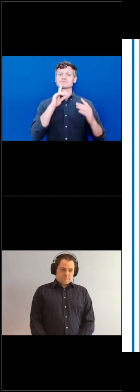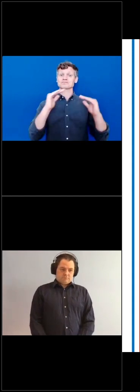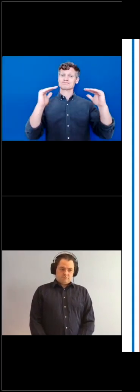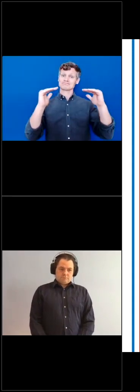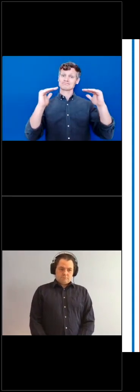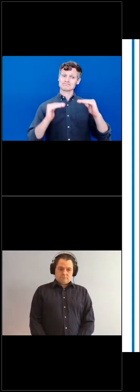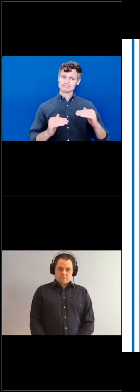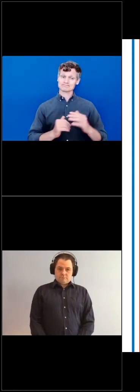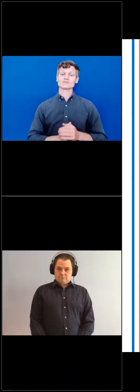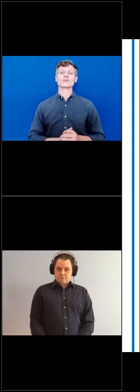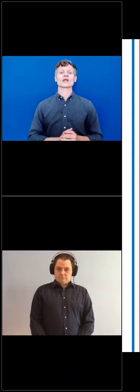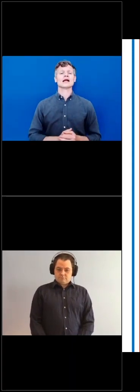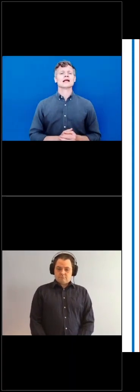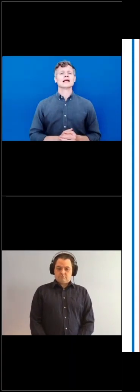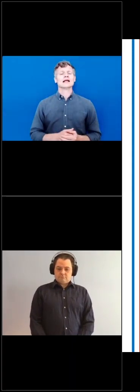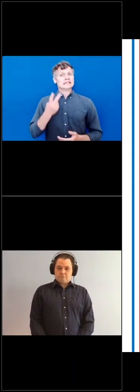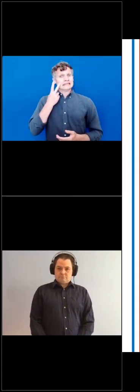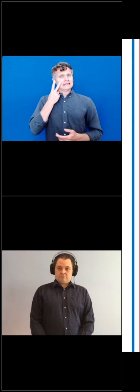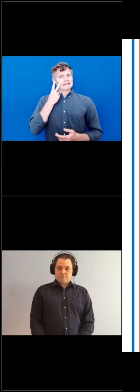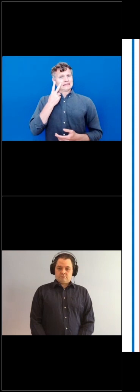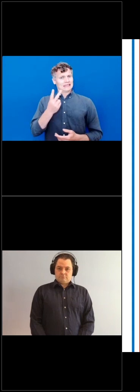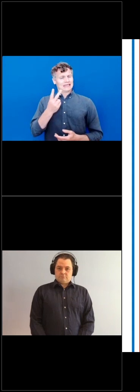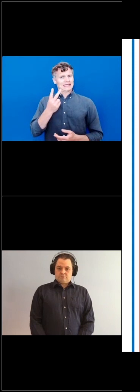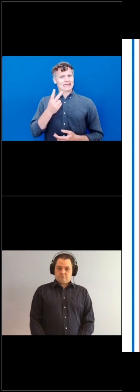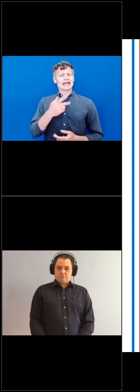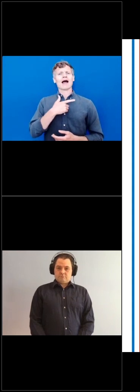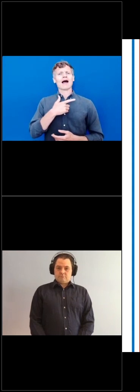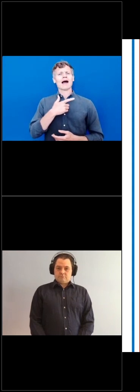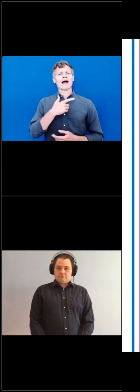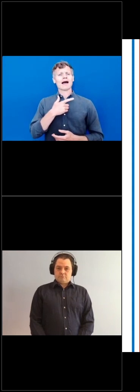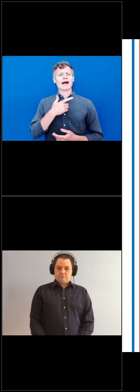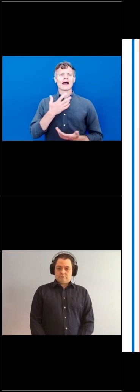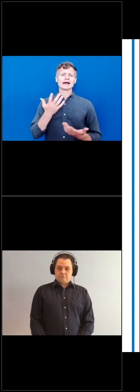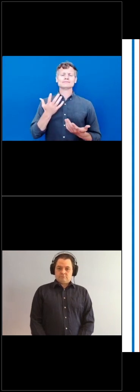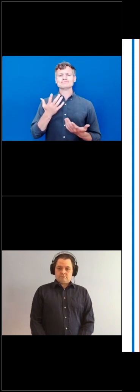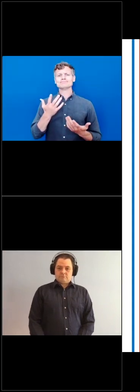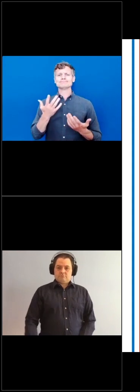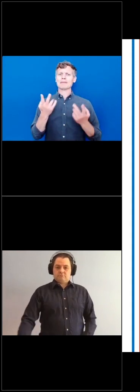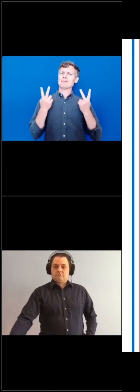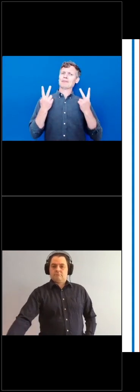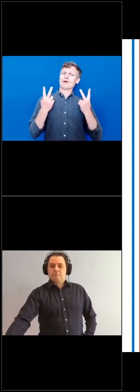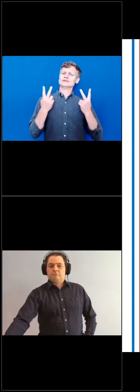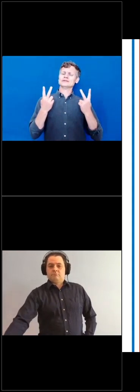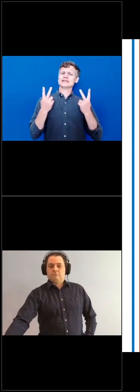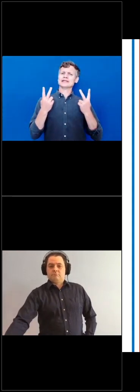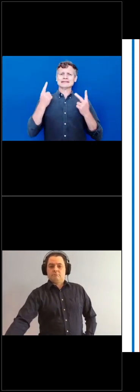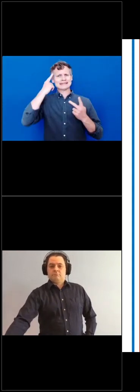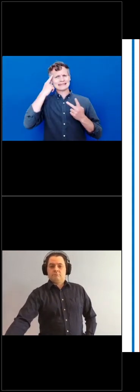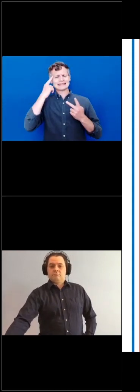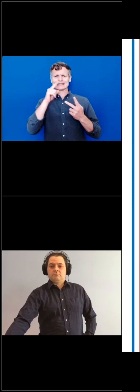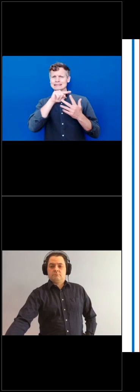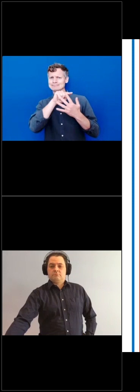considerations, which are applicable to all sectors and all phases of intervention. So it's not an